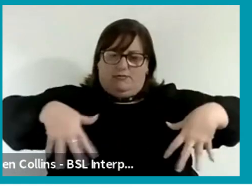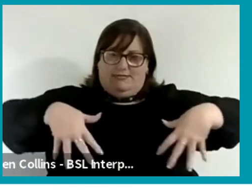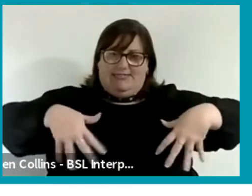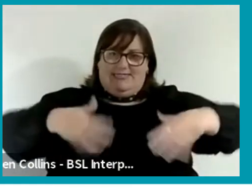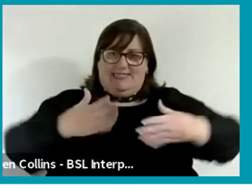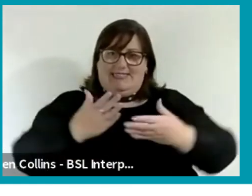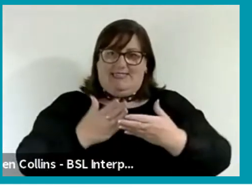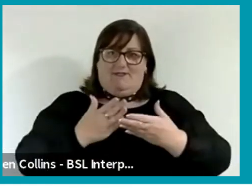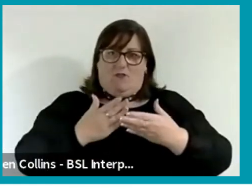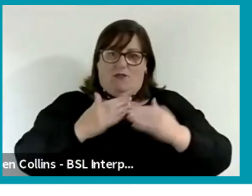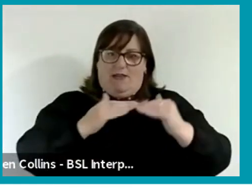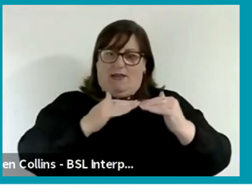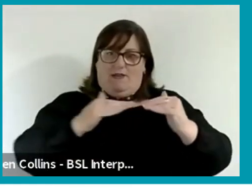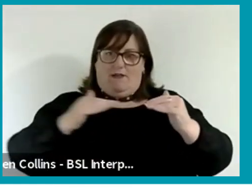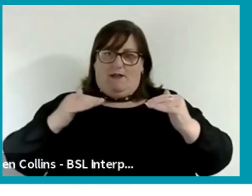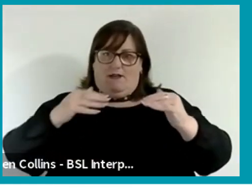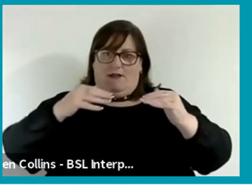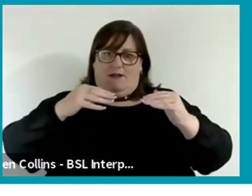people quickly.